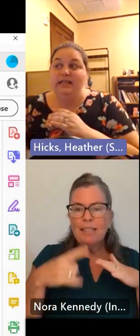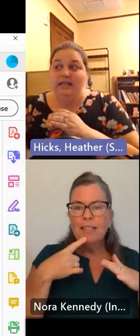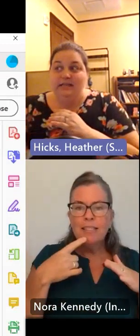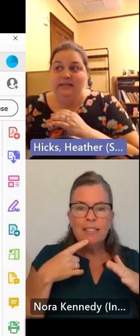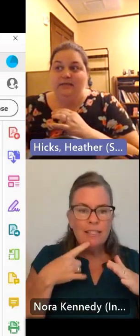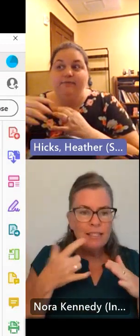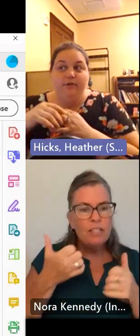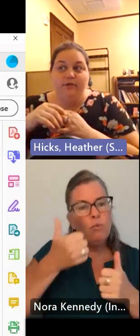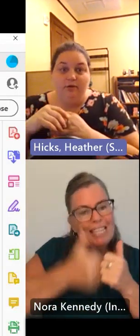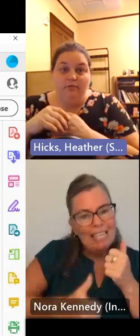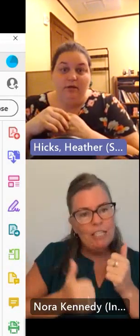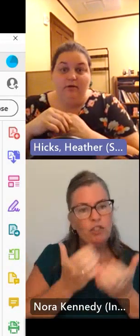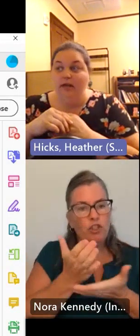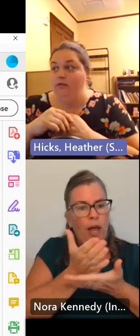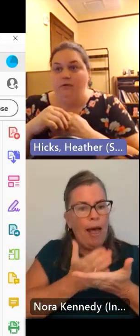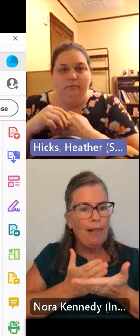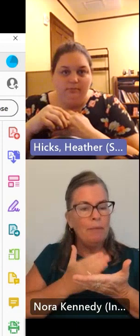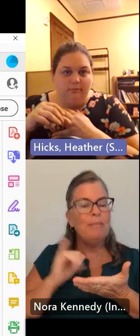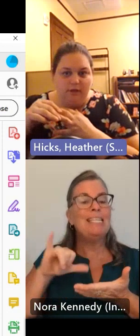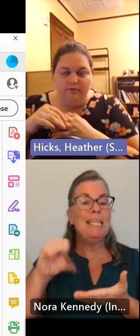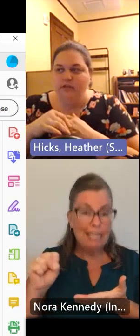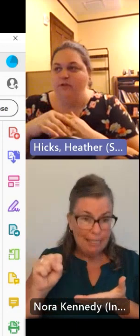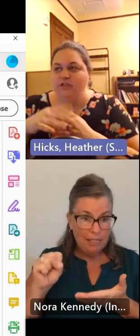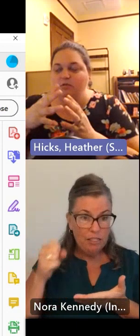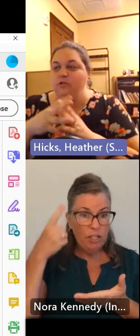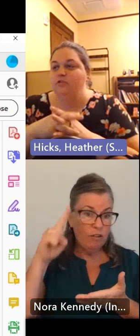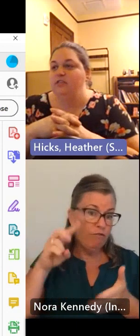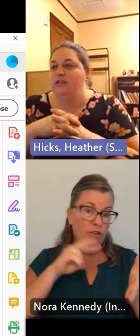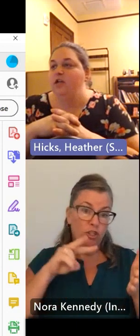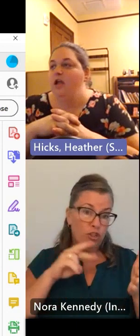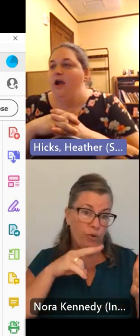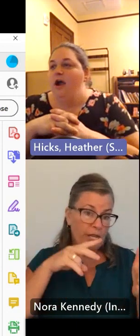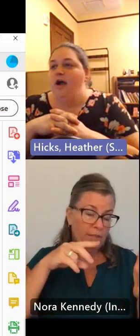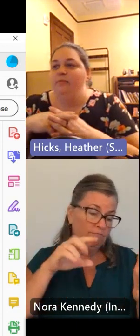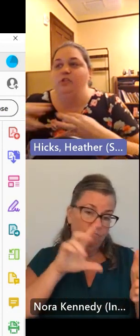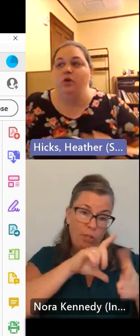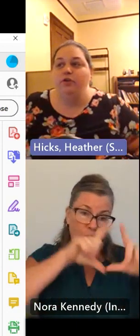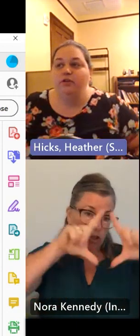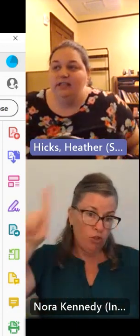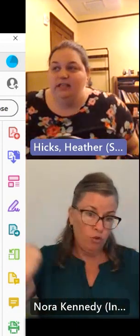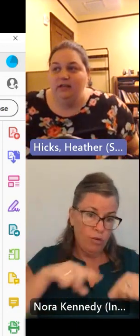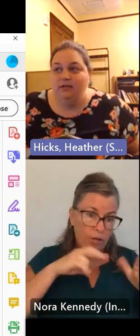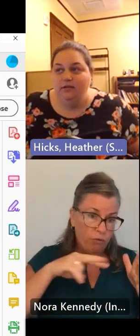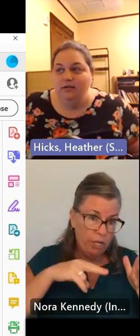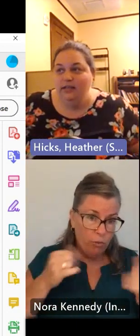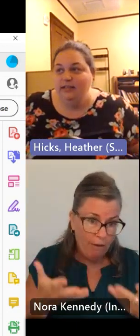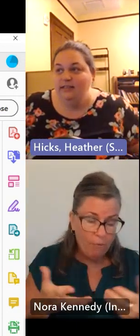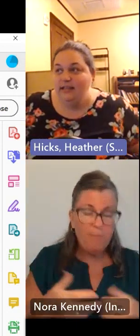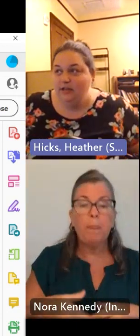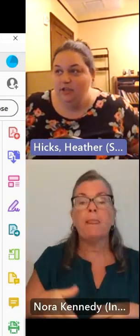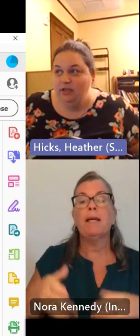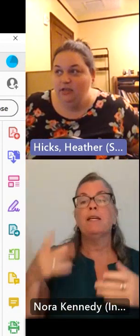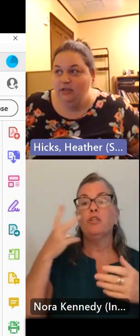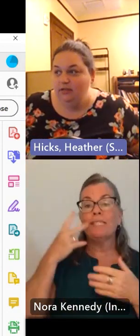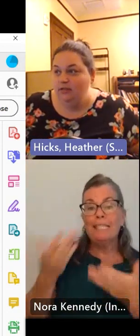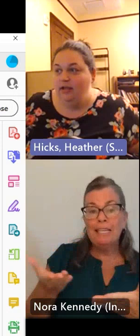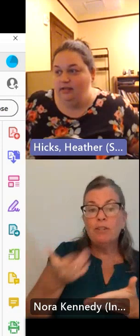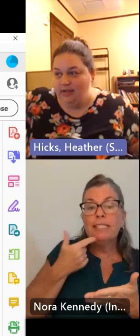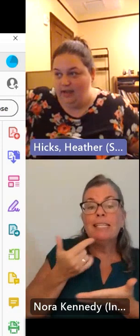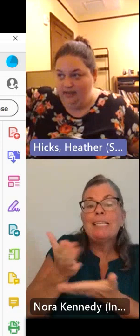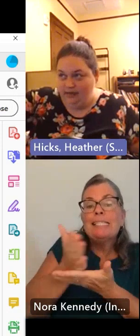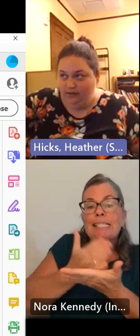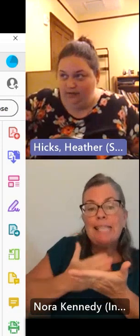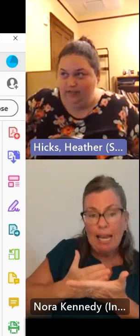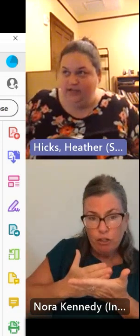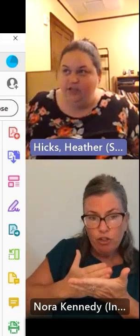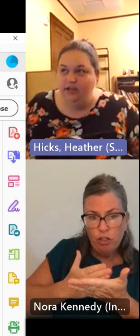each element is for the screen reader and or other situations, computers and such. So you'll see here, it says section, and